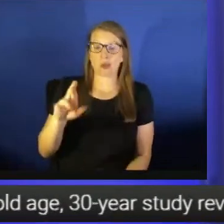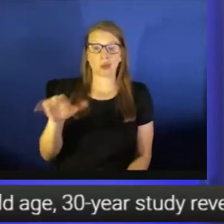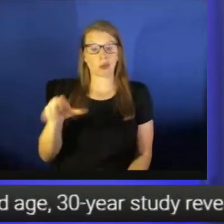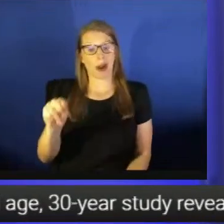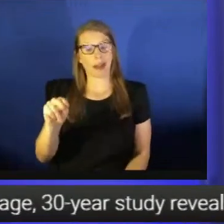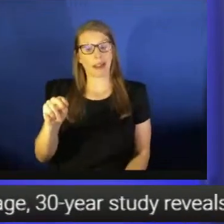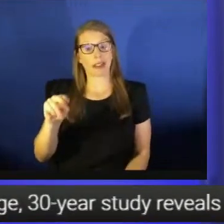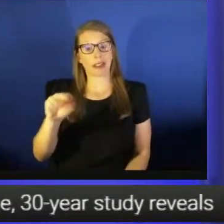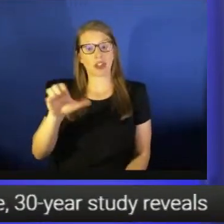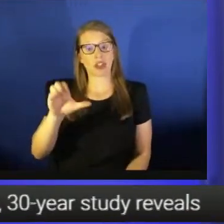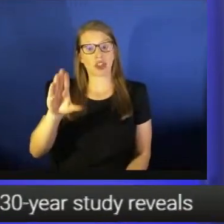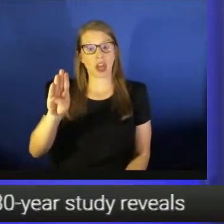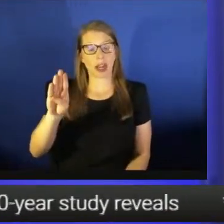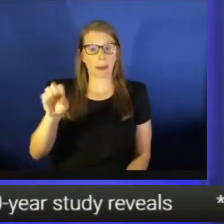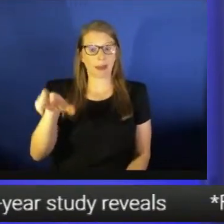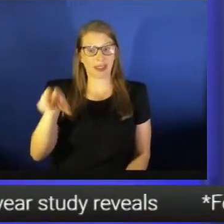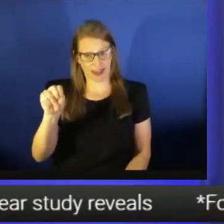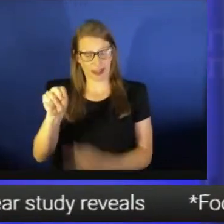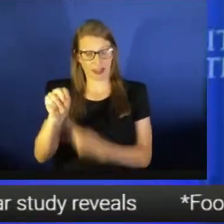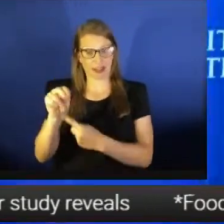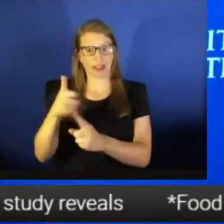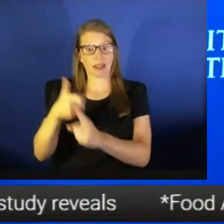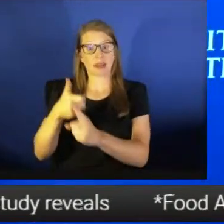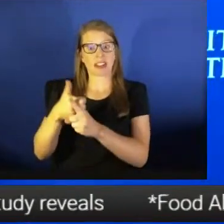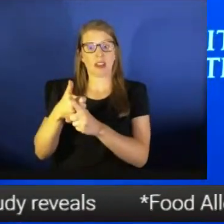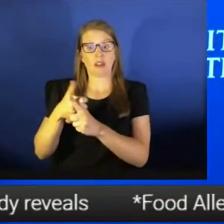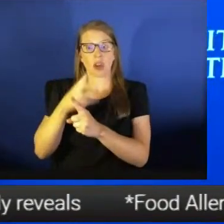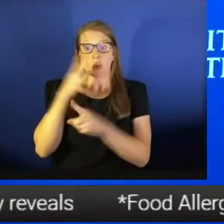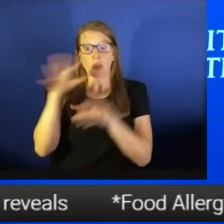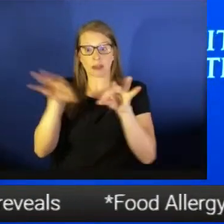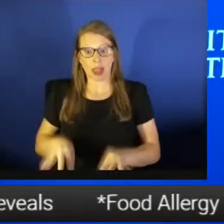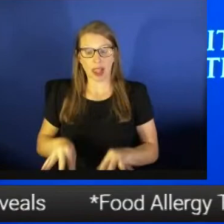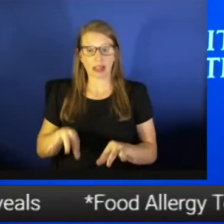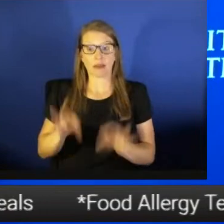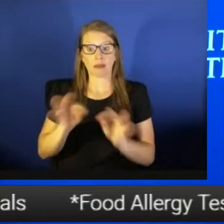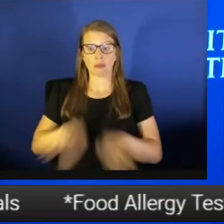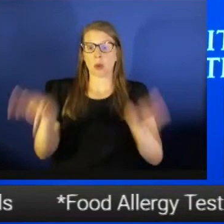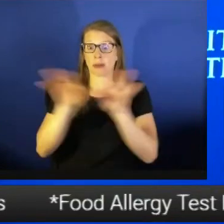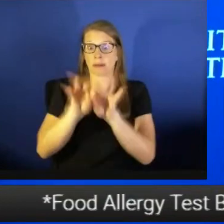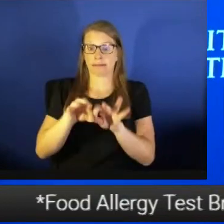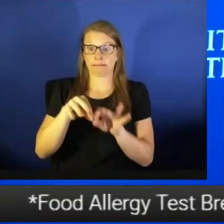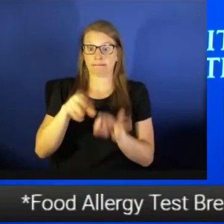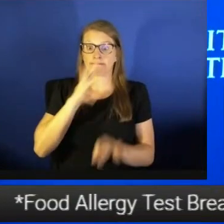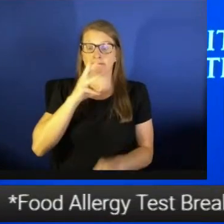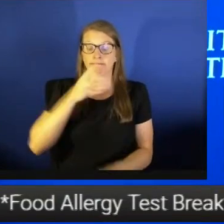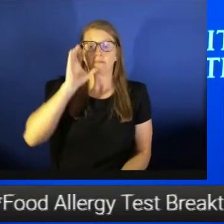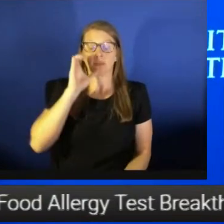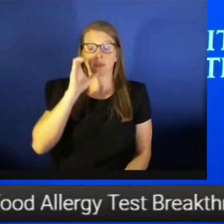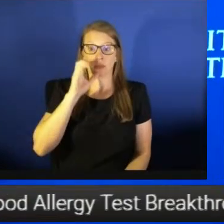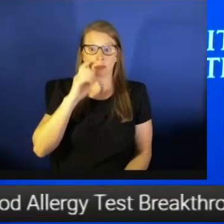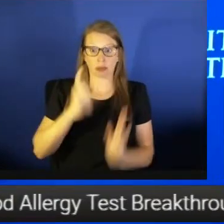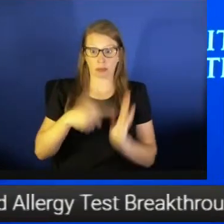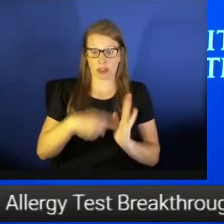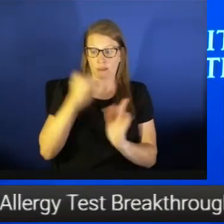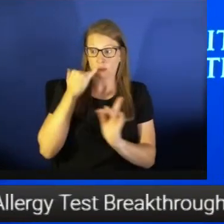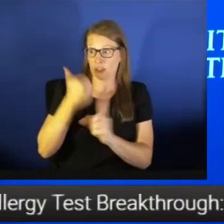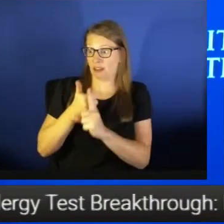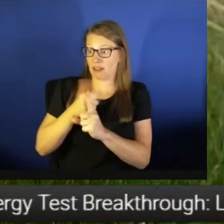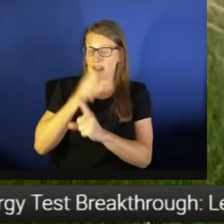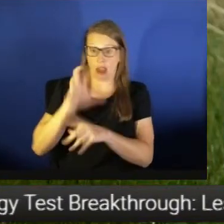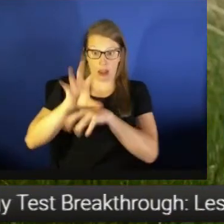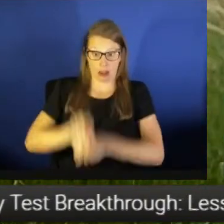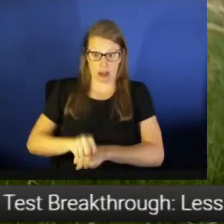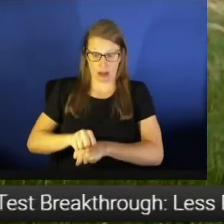us the importance of staying hydrated. Focus on risk factors. If you are not acclimatized to the heat, this is high risk for